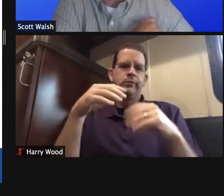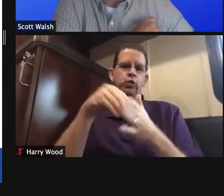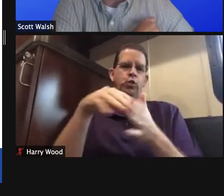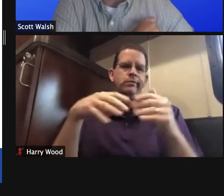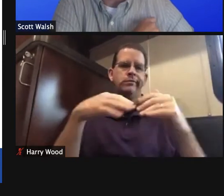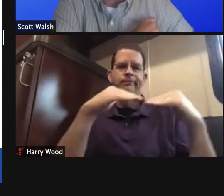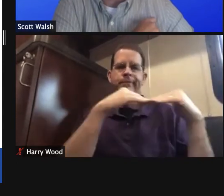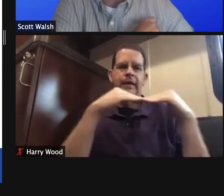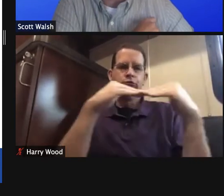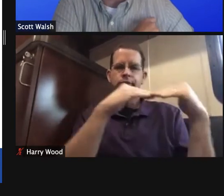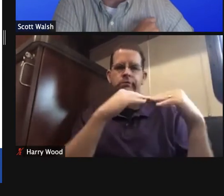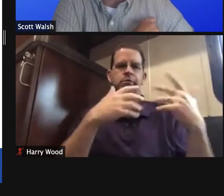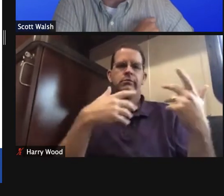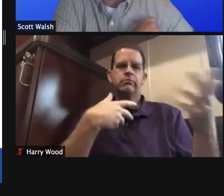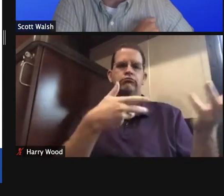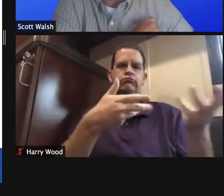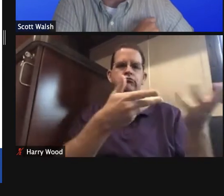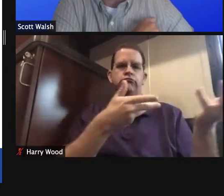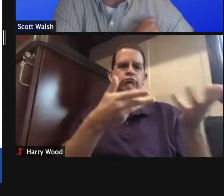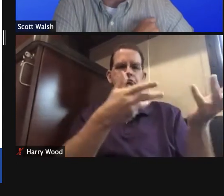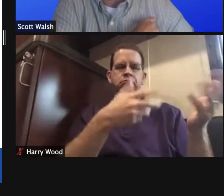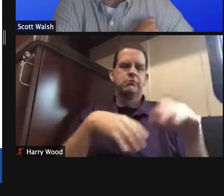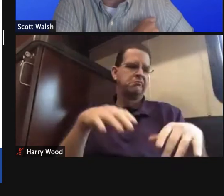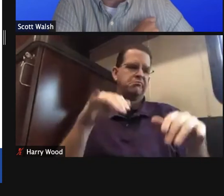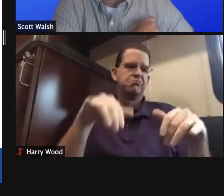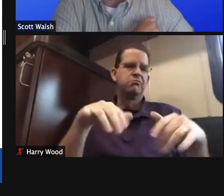in, I guess, in the hearing classroom with hearing peers.